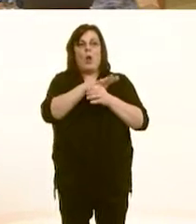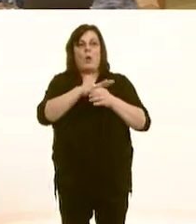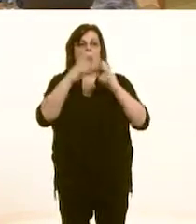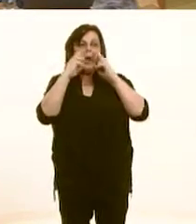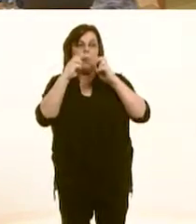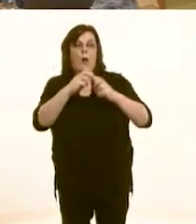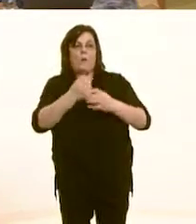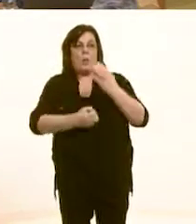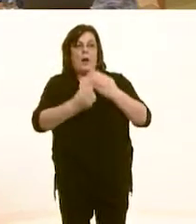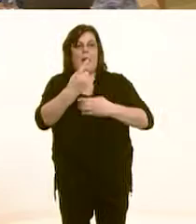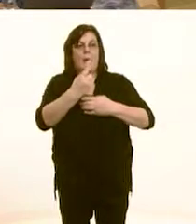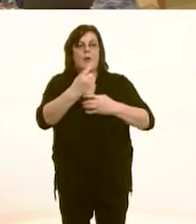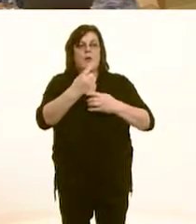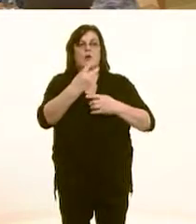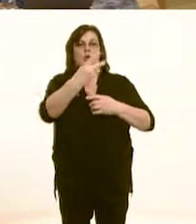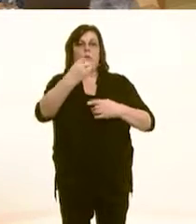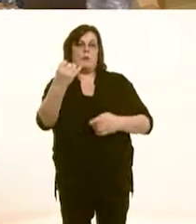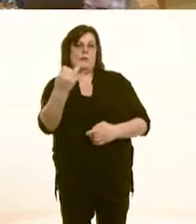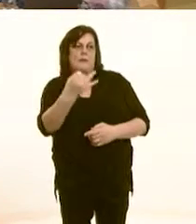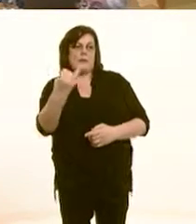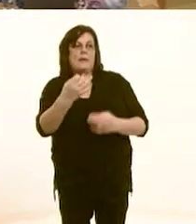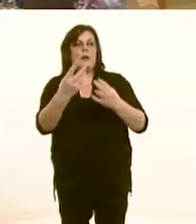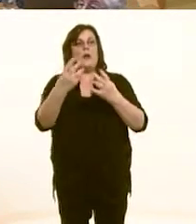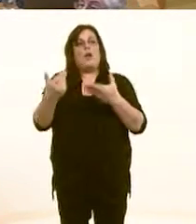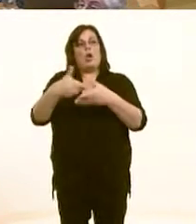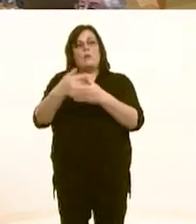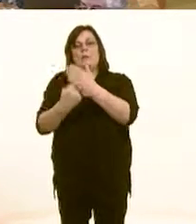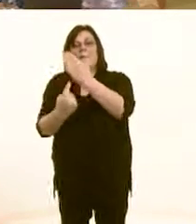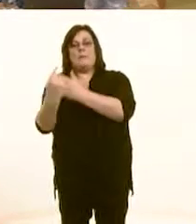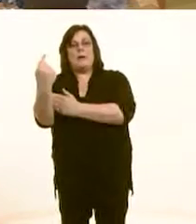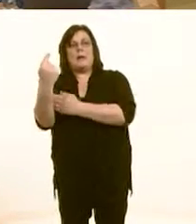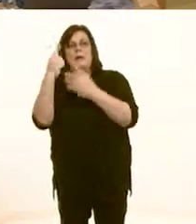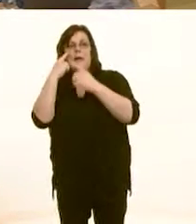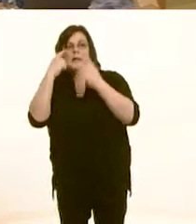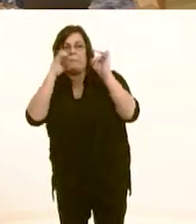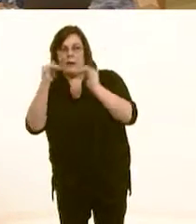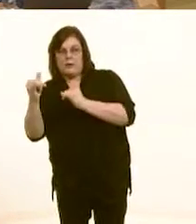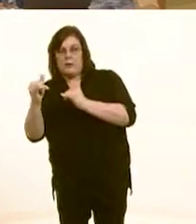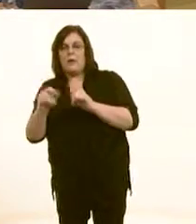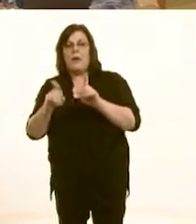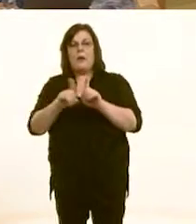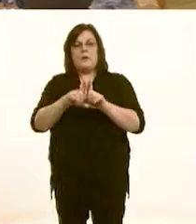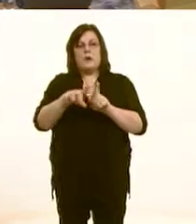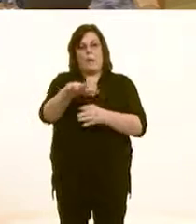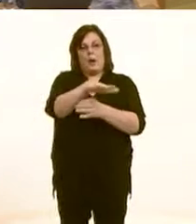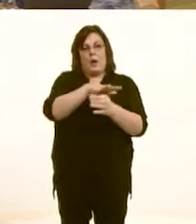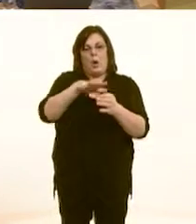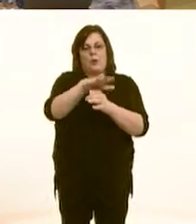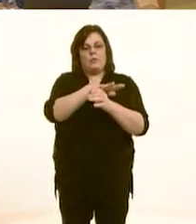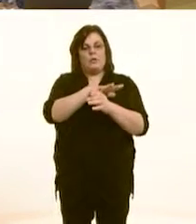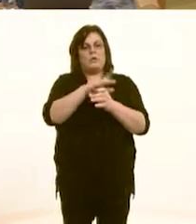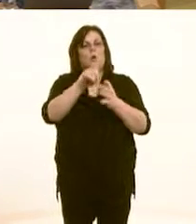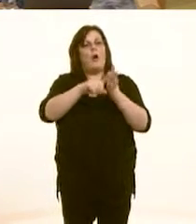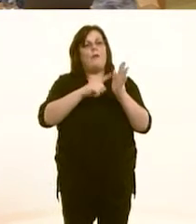of 2017 in front of an independent inspector. And I can confirm to her that the location and nature of the